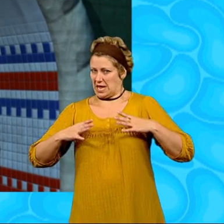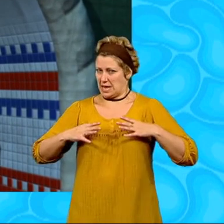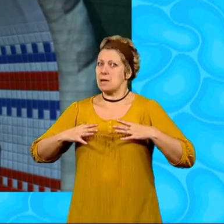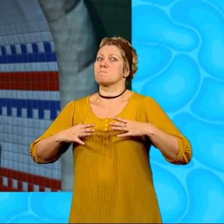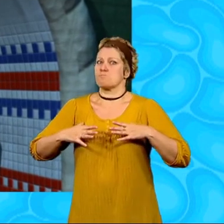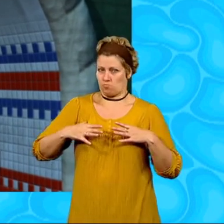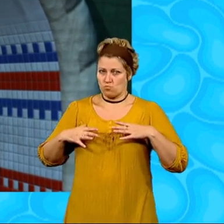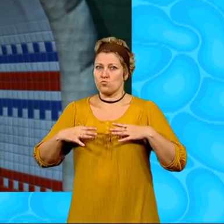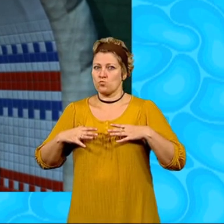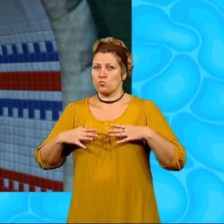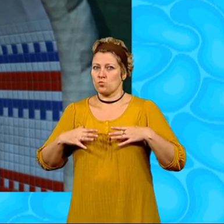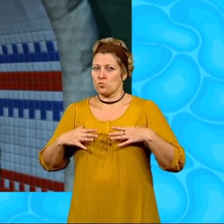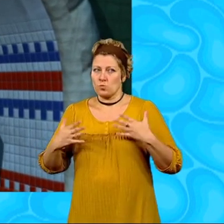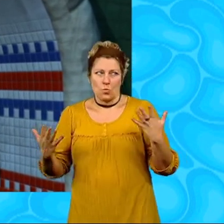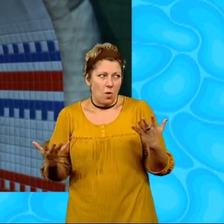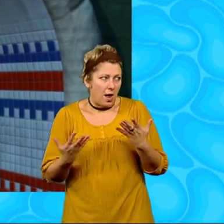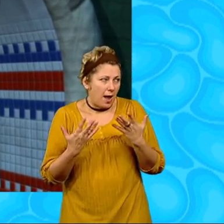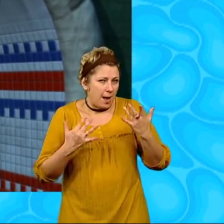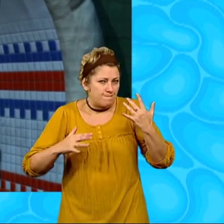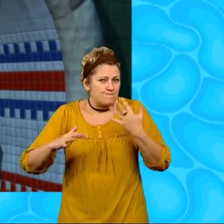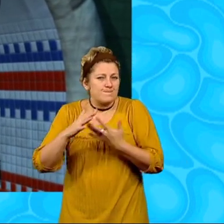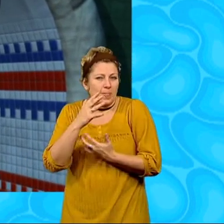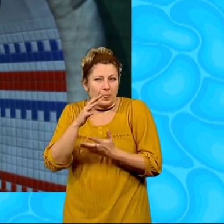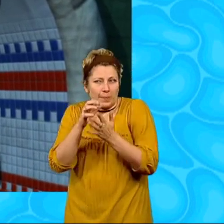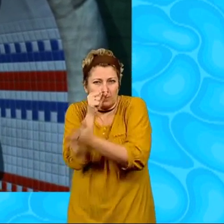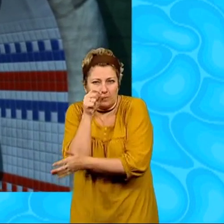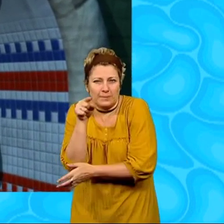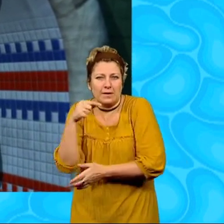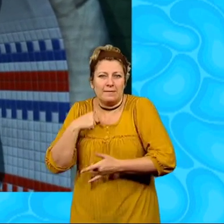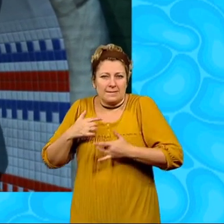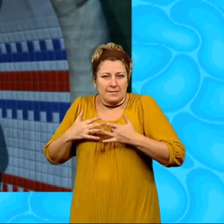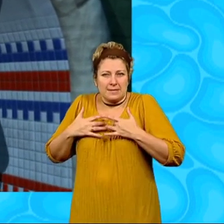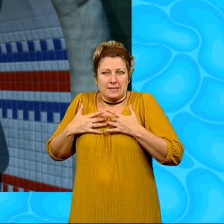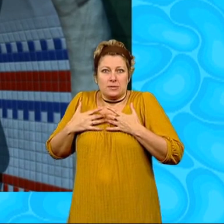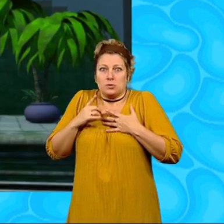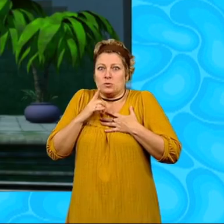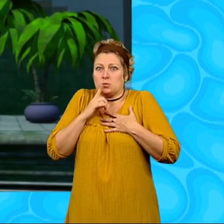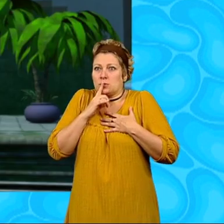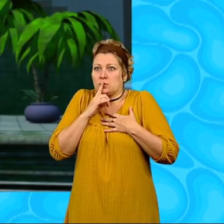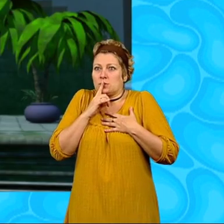Ernie. The thief is somewhere close. I can feel it in my... Shh. Shhh.